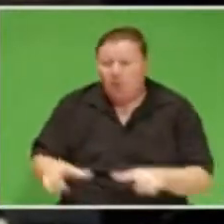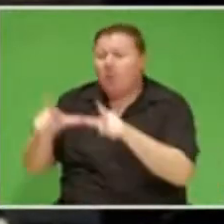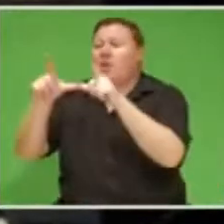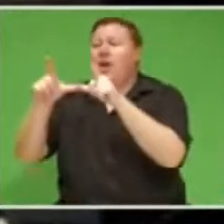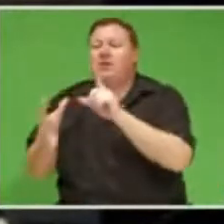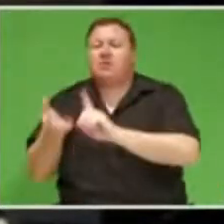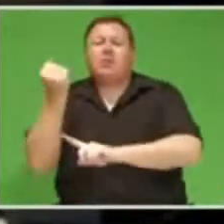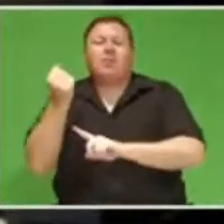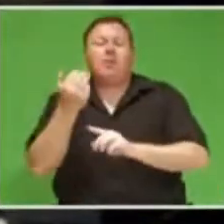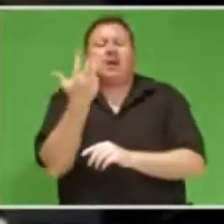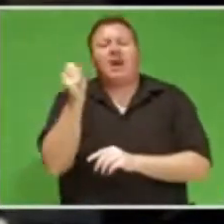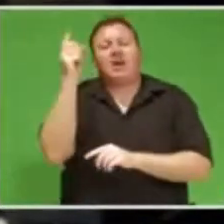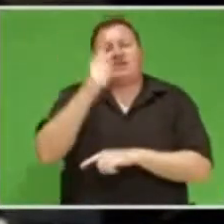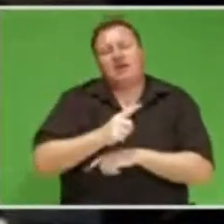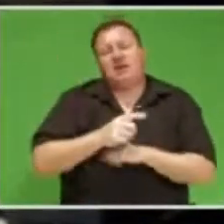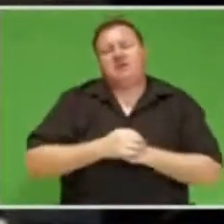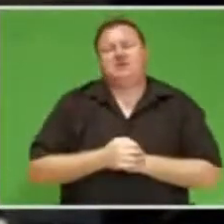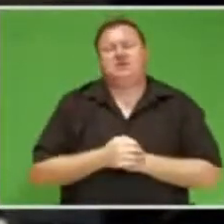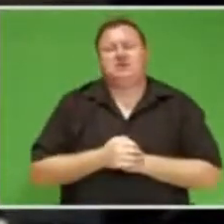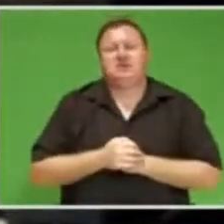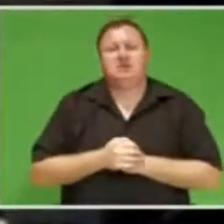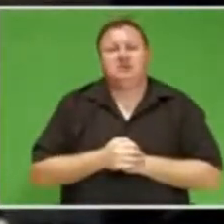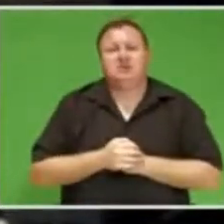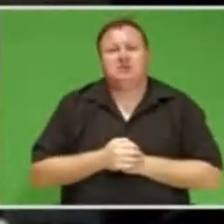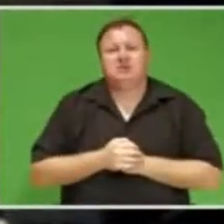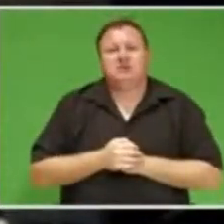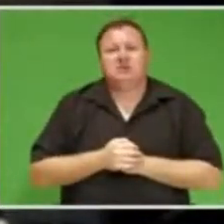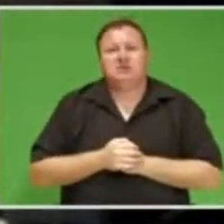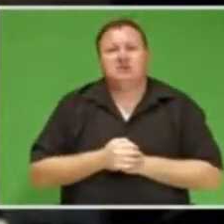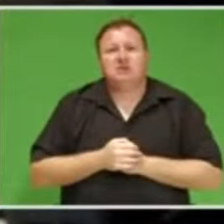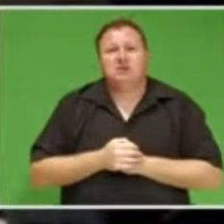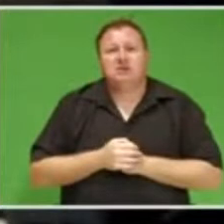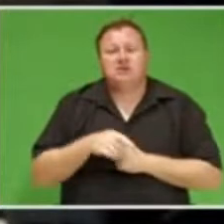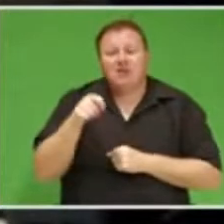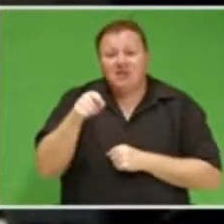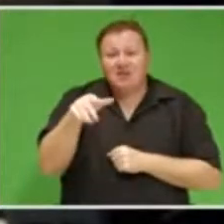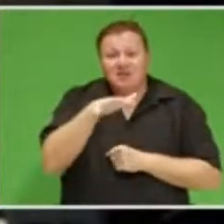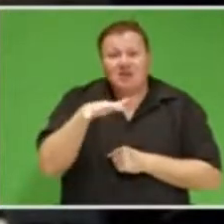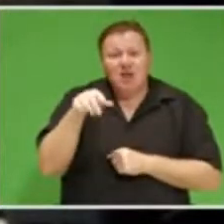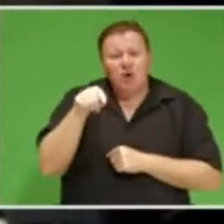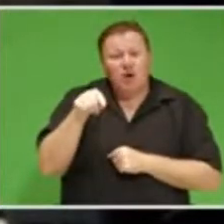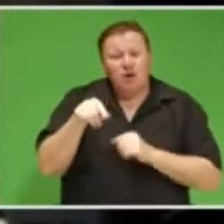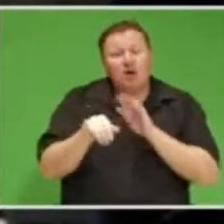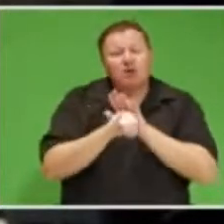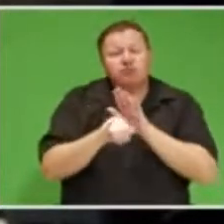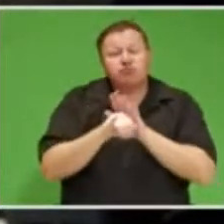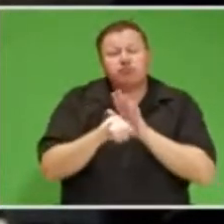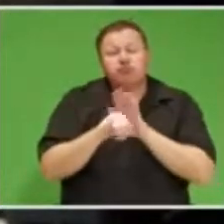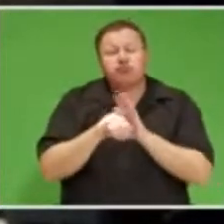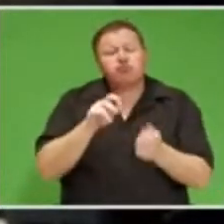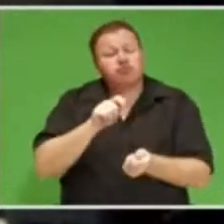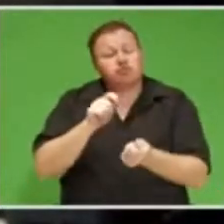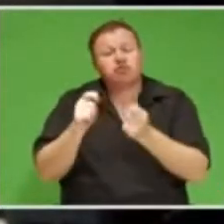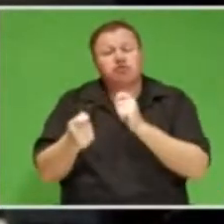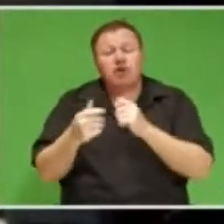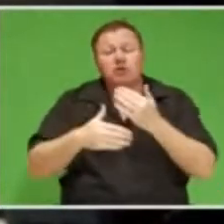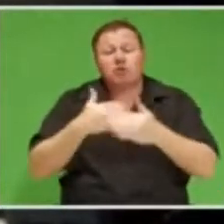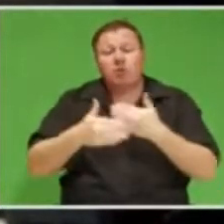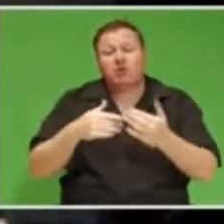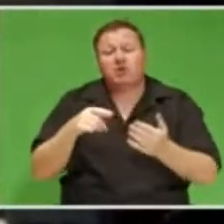days. Now, we did identify this as one of the reform processes that we spoke about